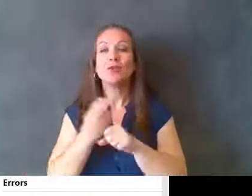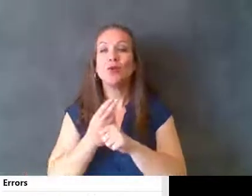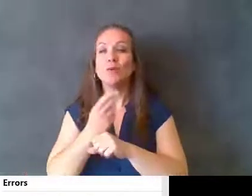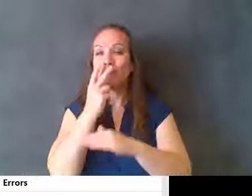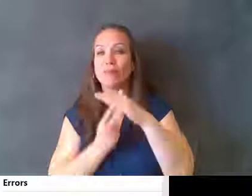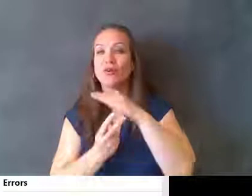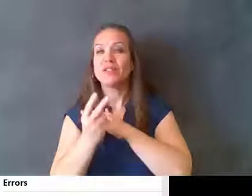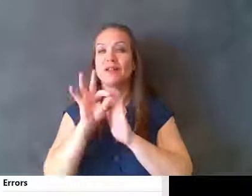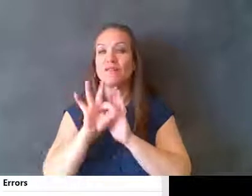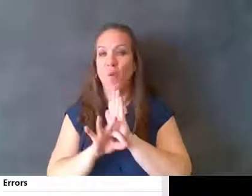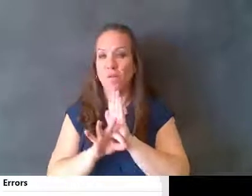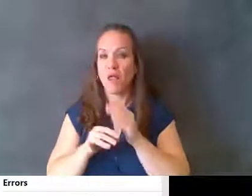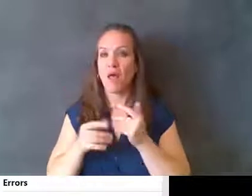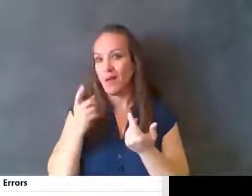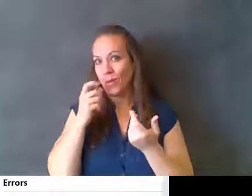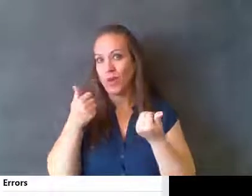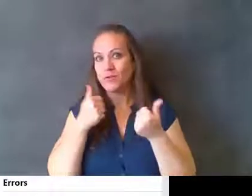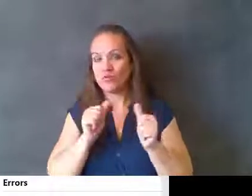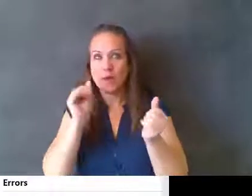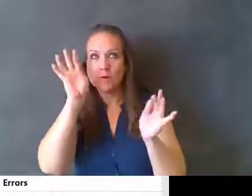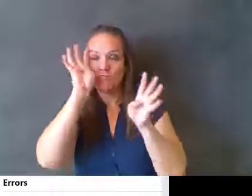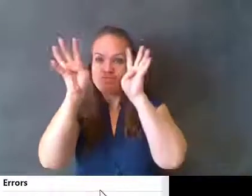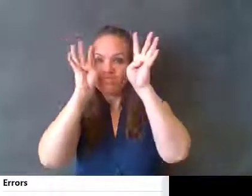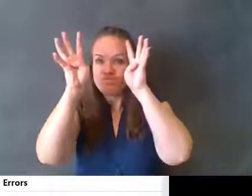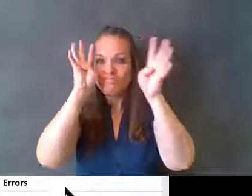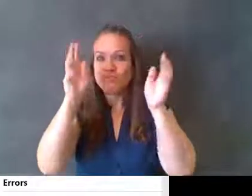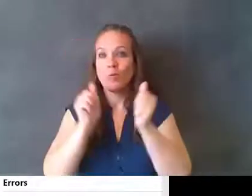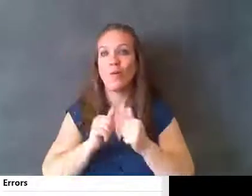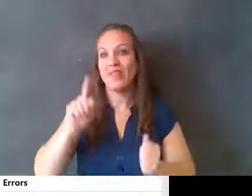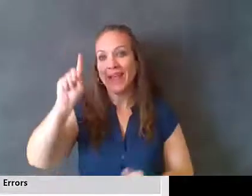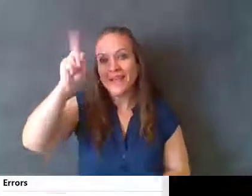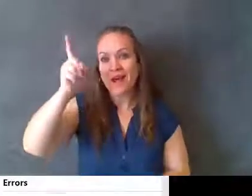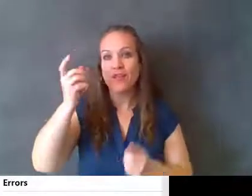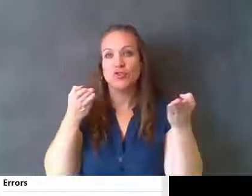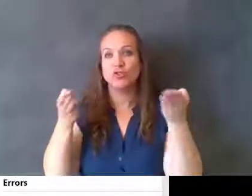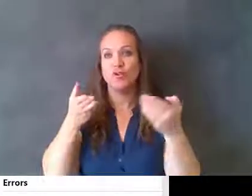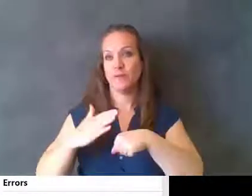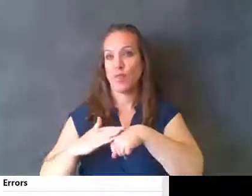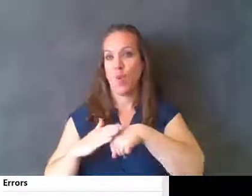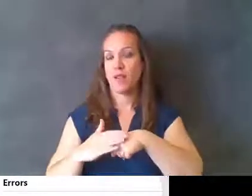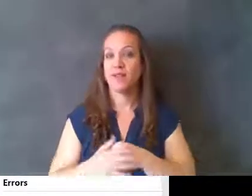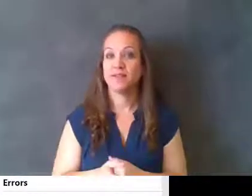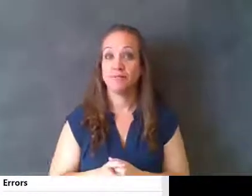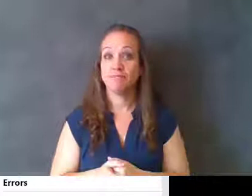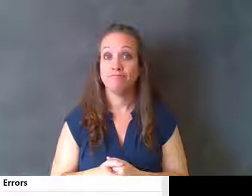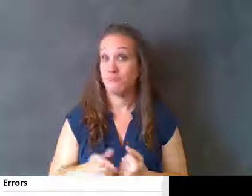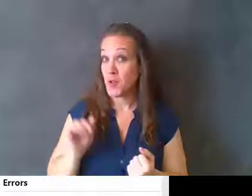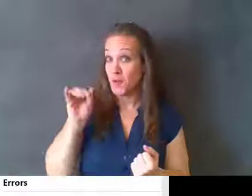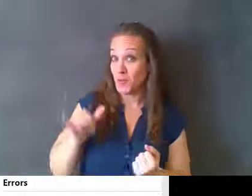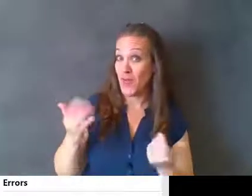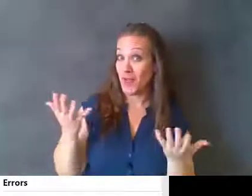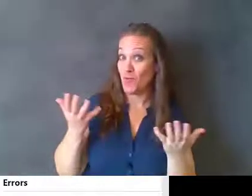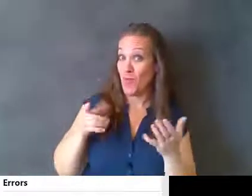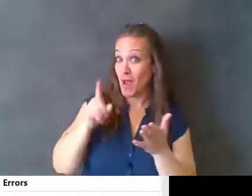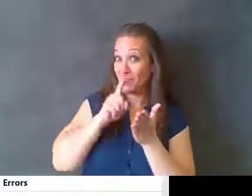also come up with intelligent services warnings. So that's what the accessibility checker is looking for. I'm going to go ahead and